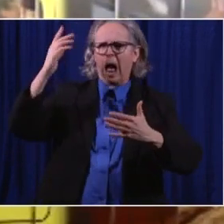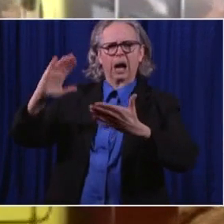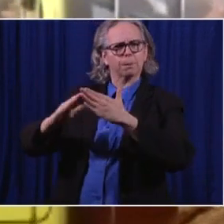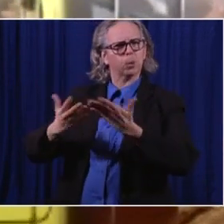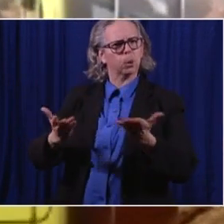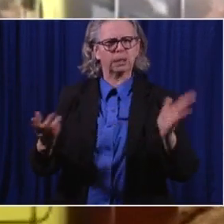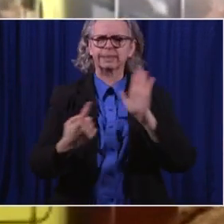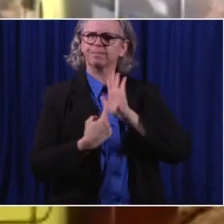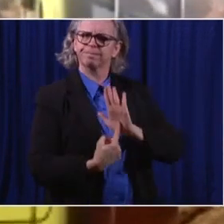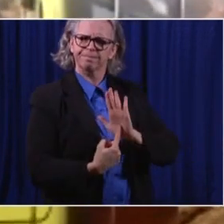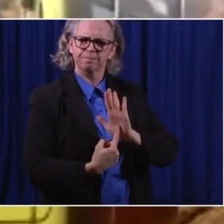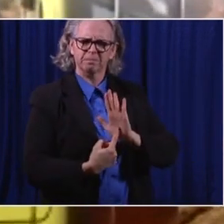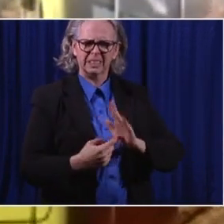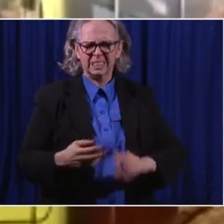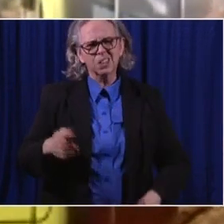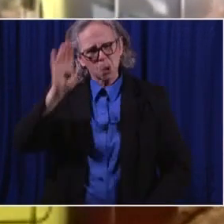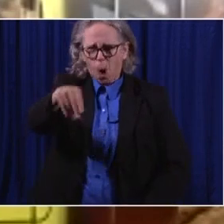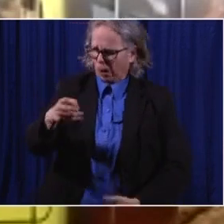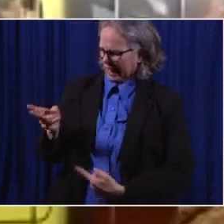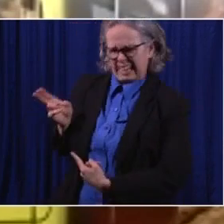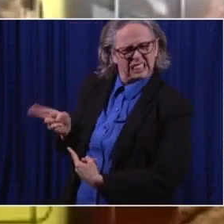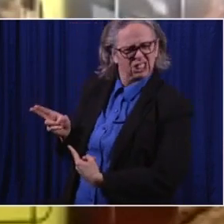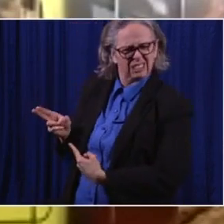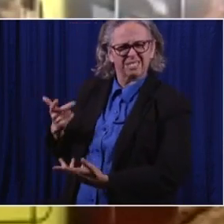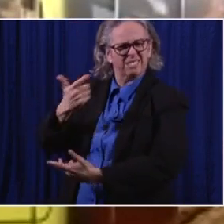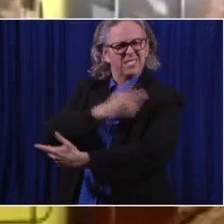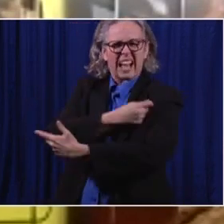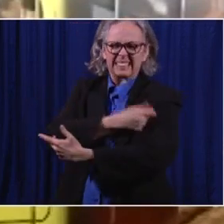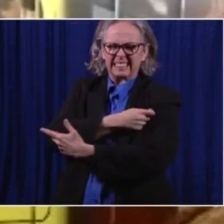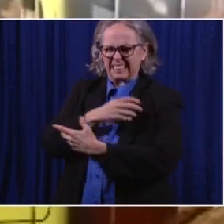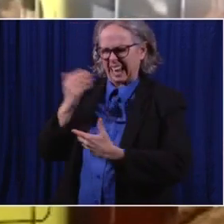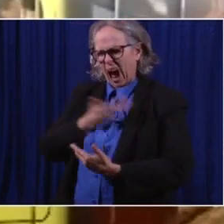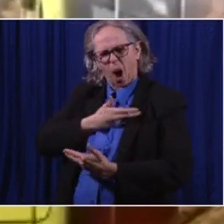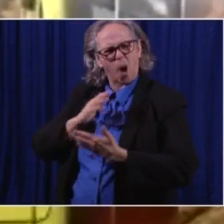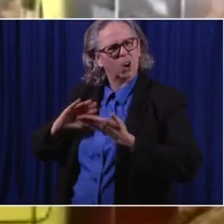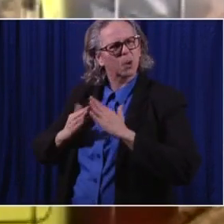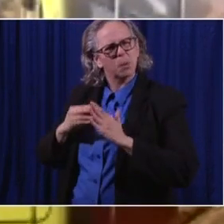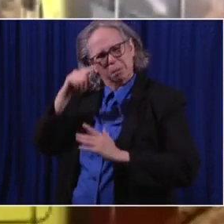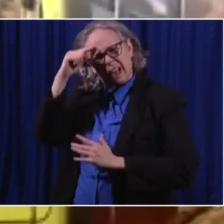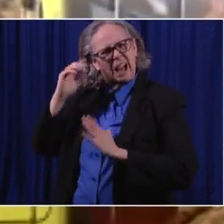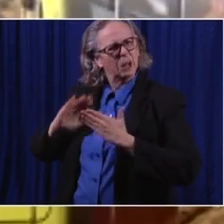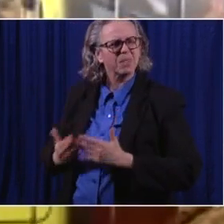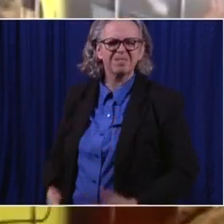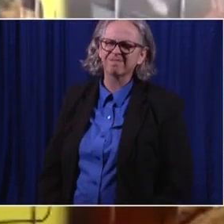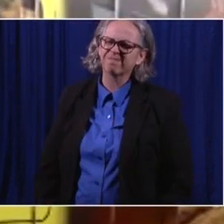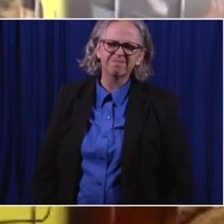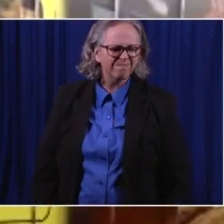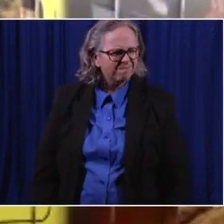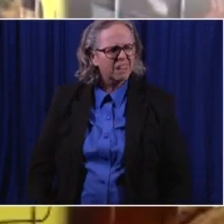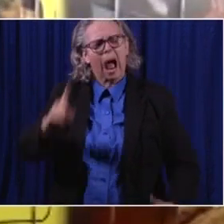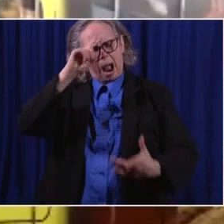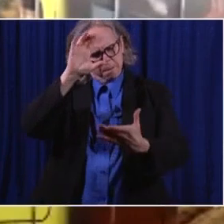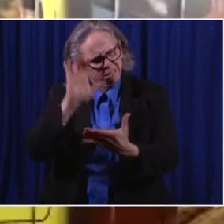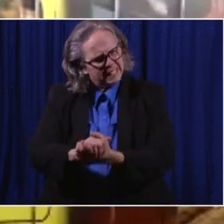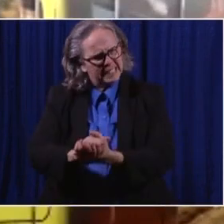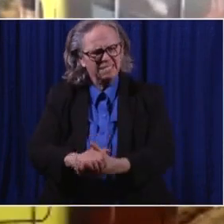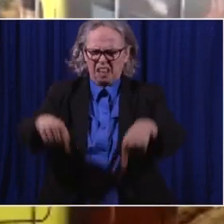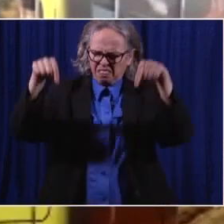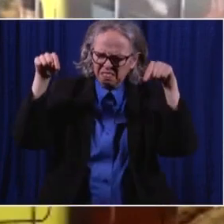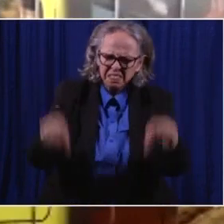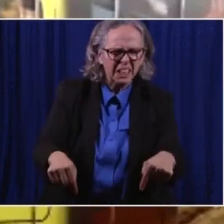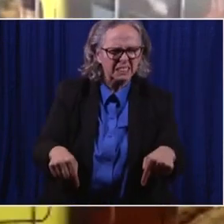of, vaccines in our community specifically. Sure. But I believe in this vaccine. I believe this is the time to do something like this. I've got my